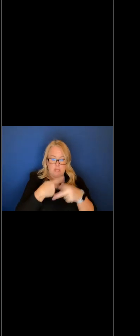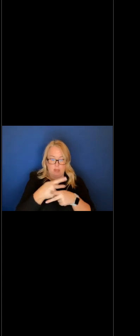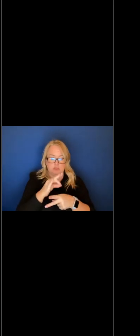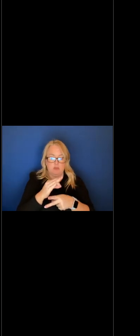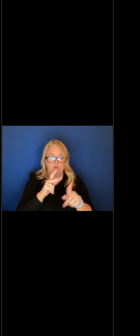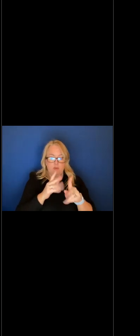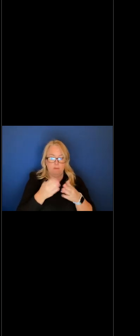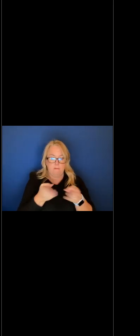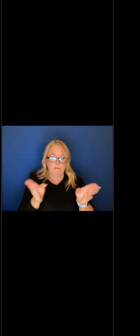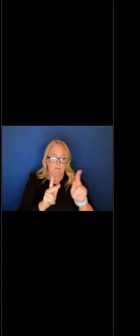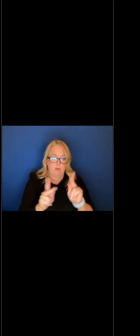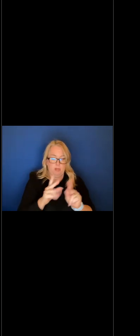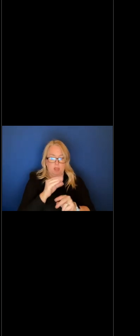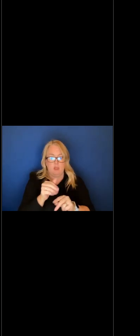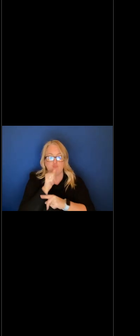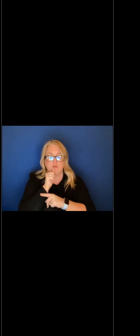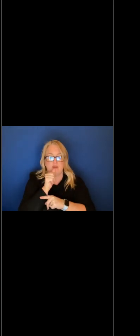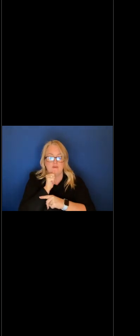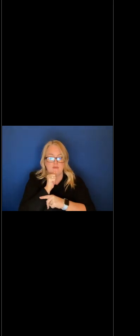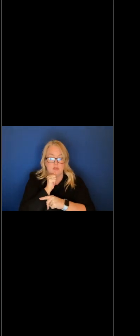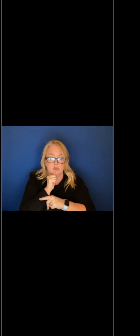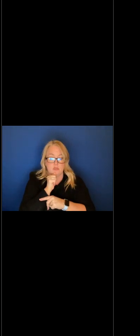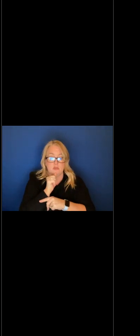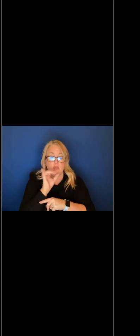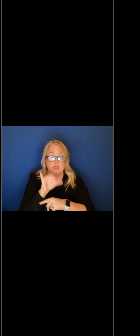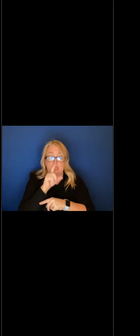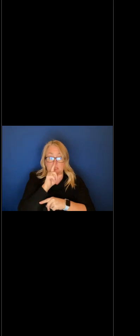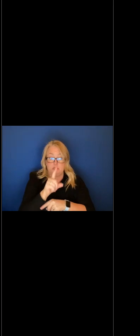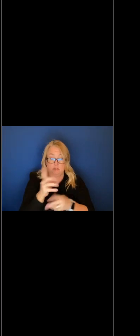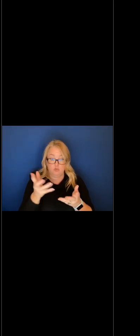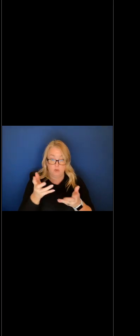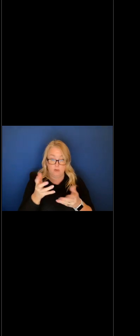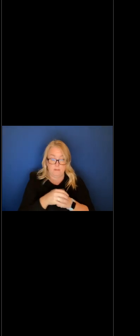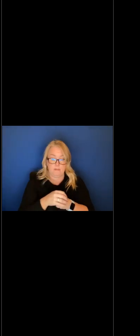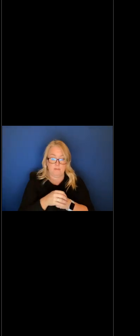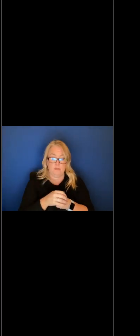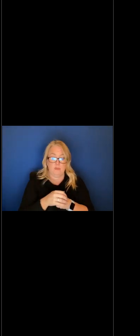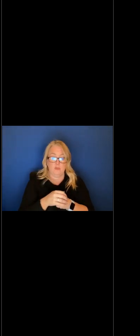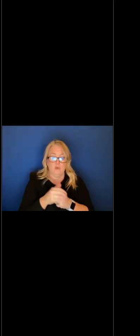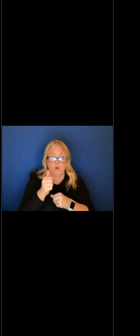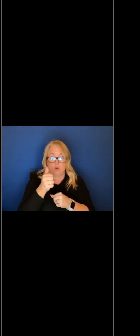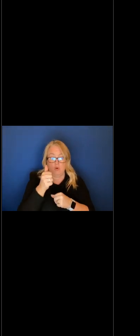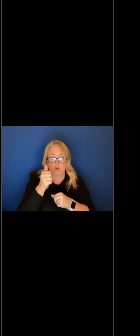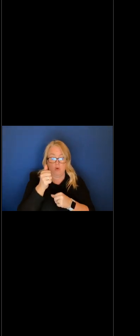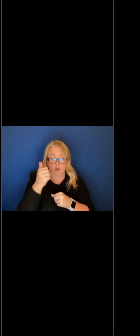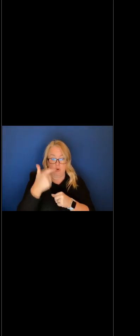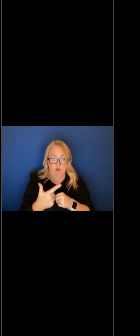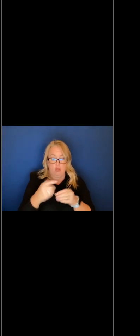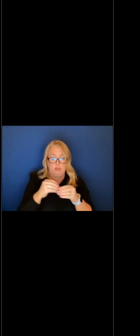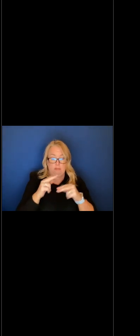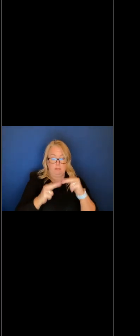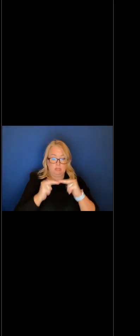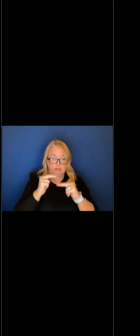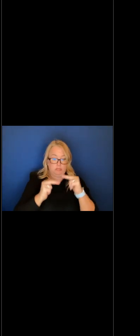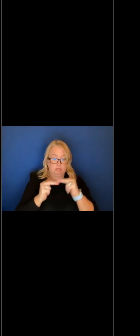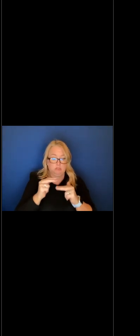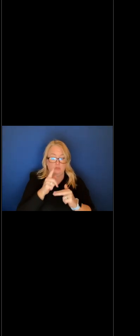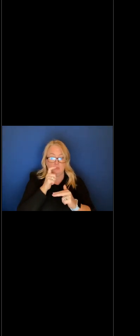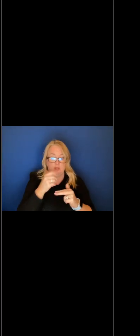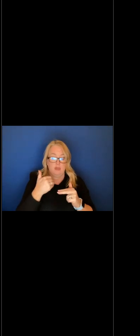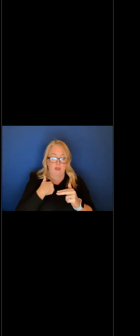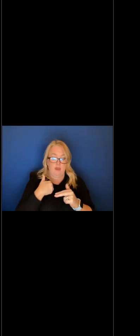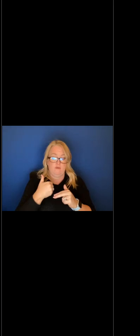private dwelling units. Coverage applies to all dwelling units in buildings containing